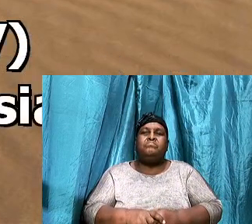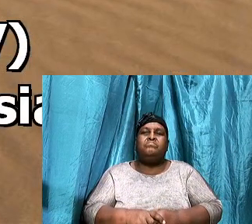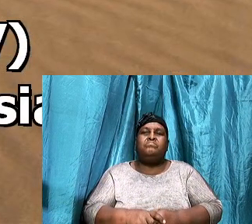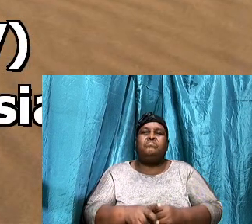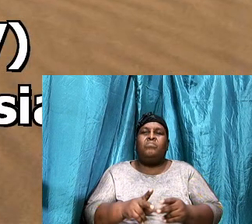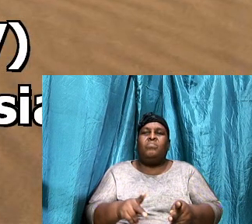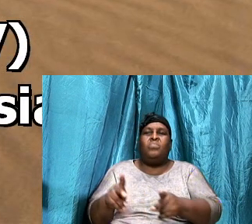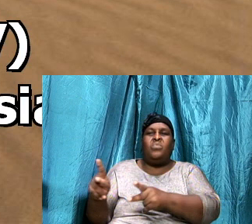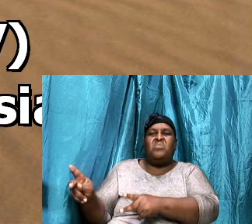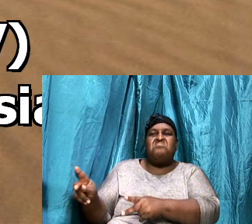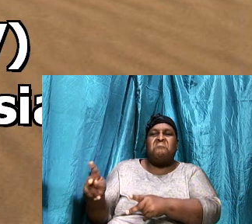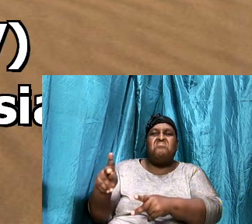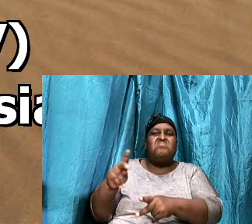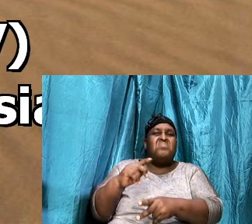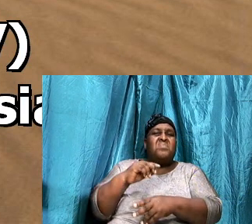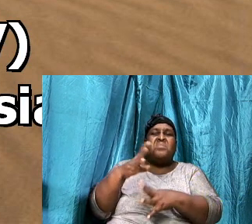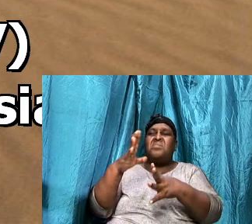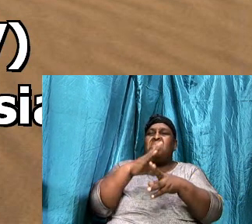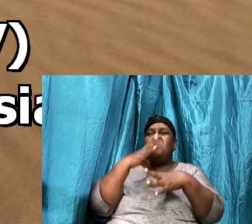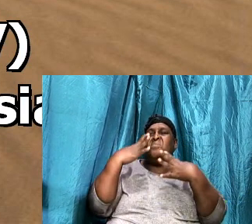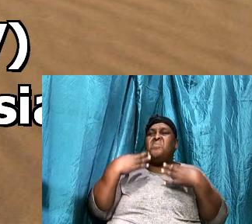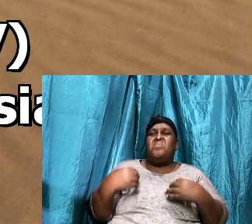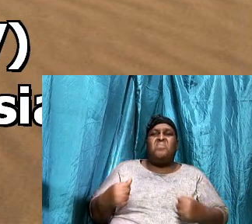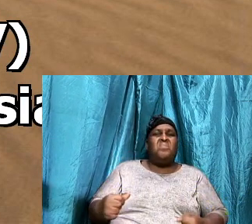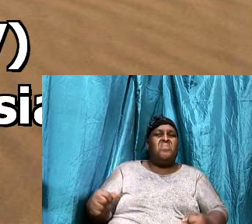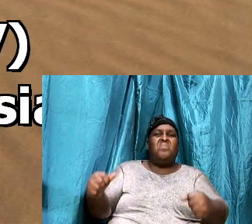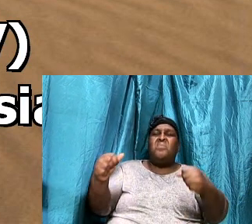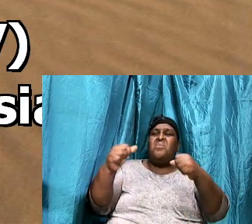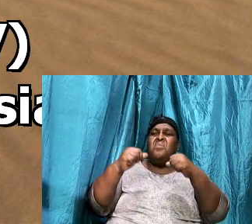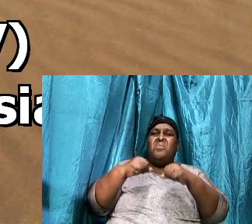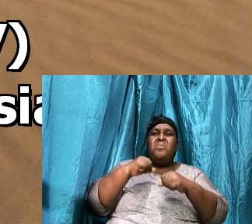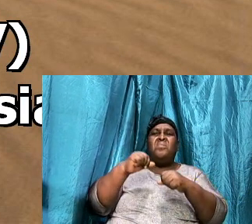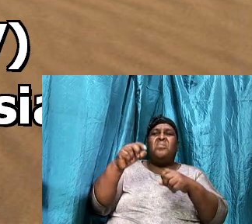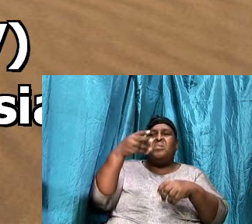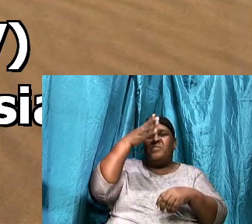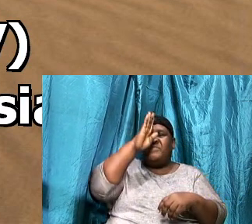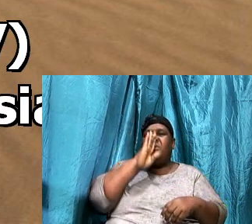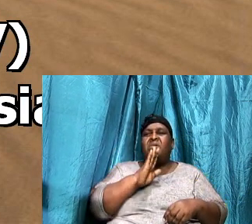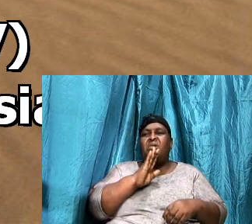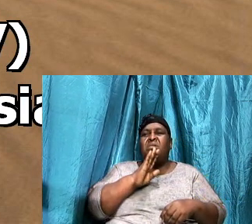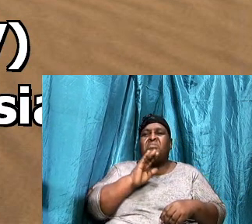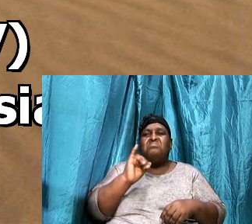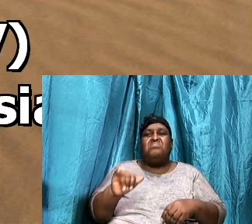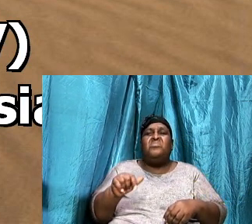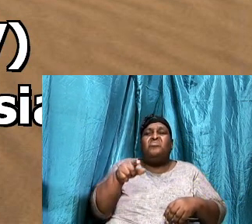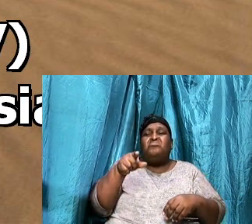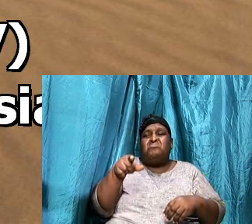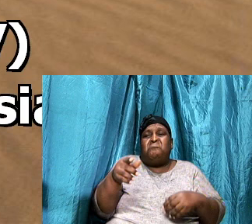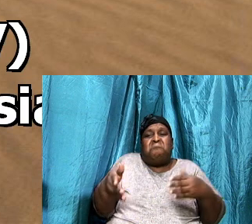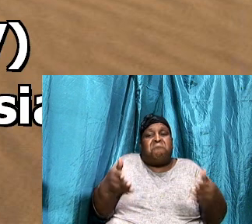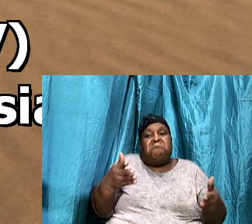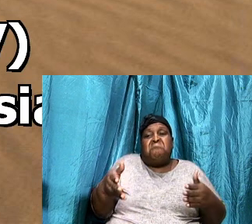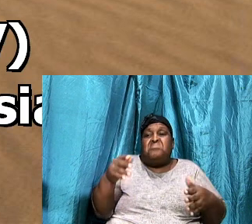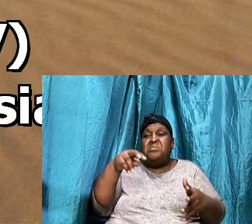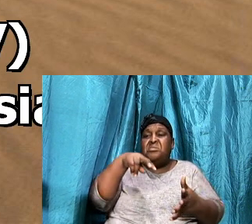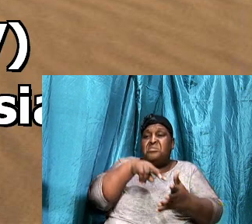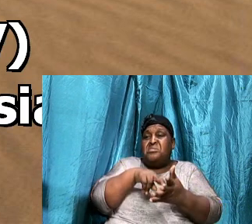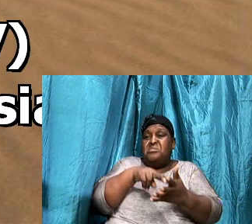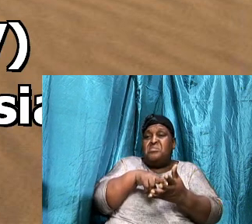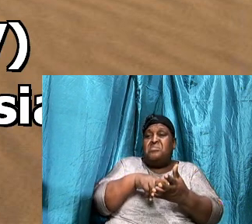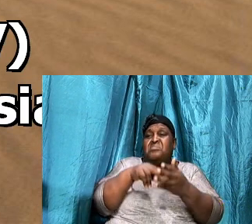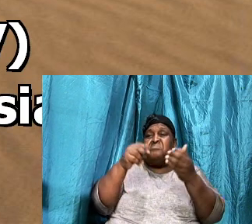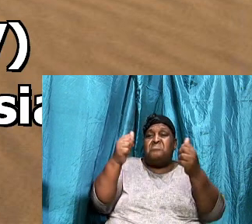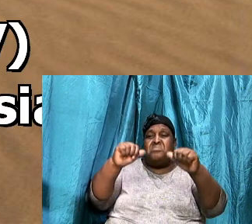Put on the whole armor of God that he might be able to stand against the wiles